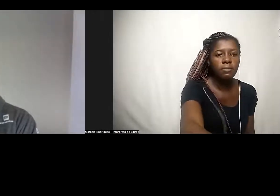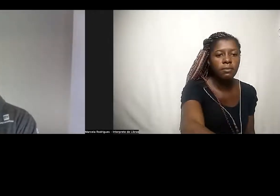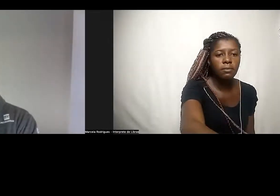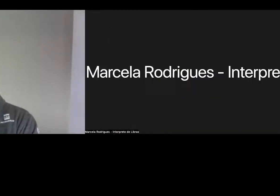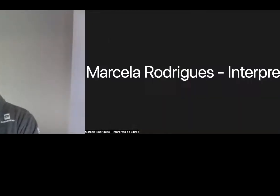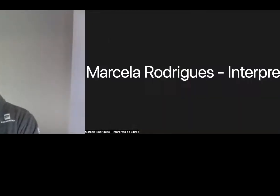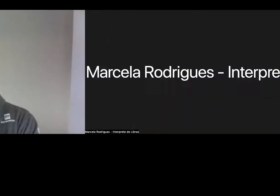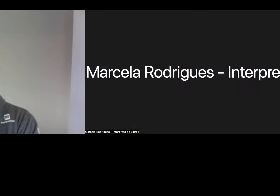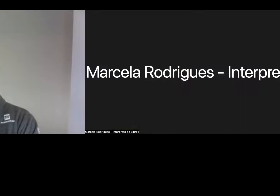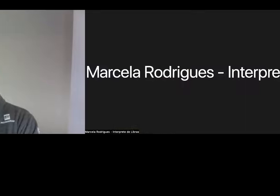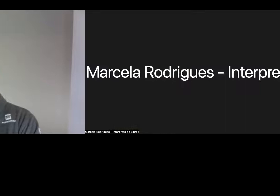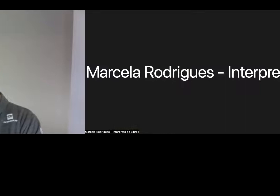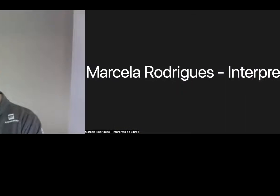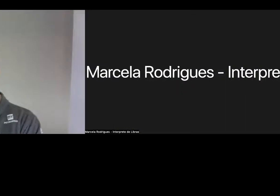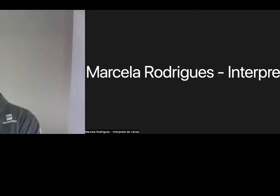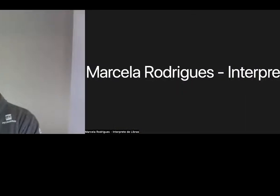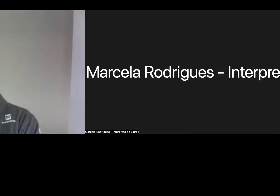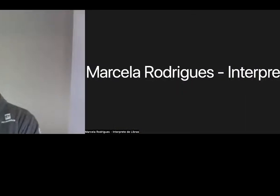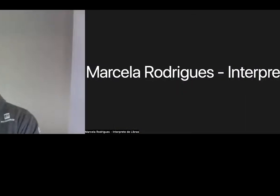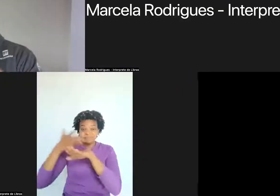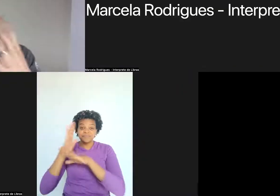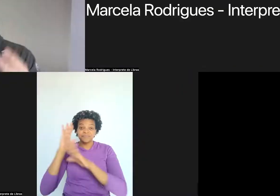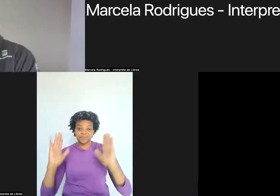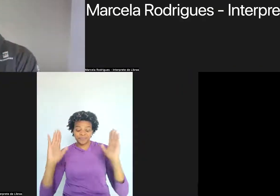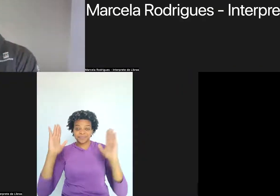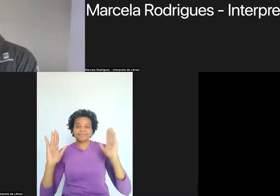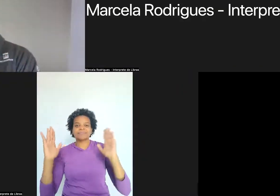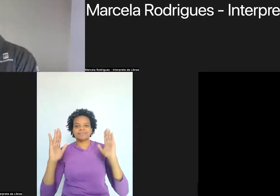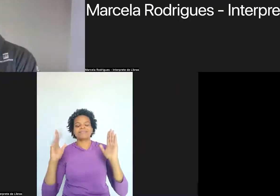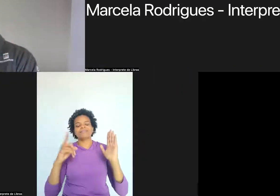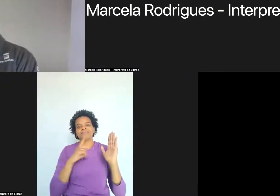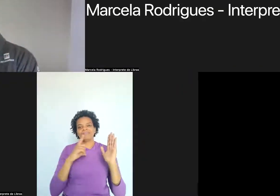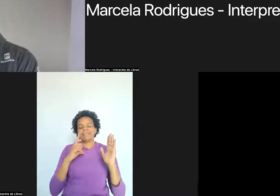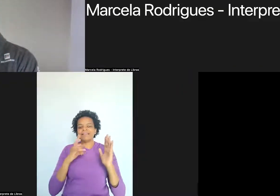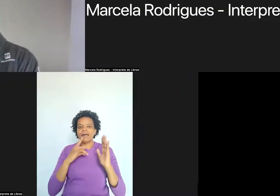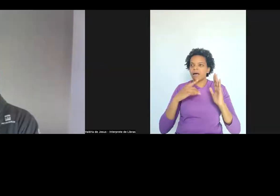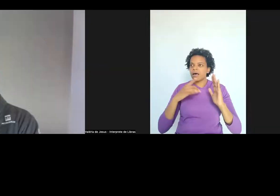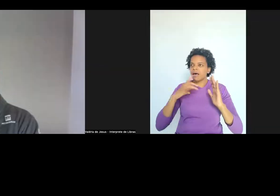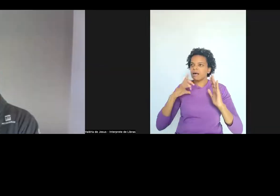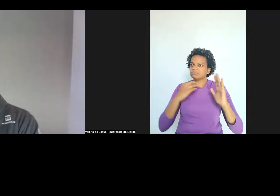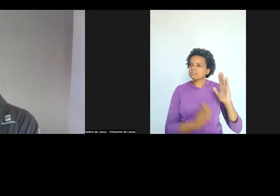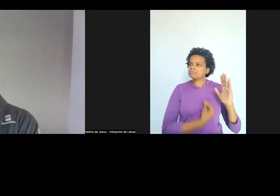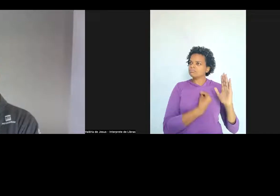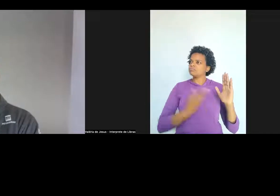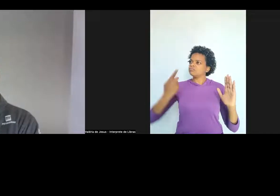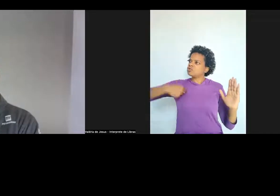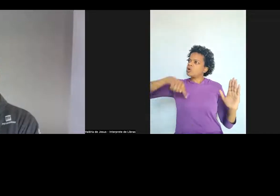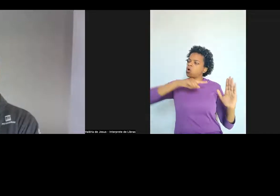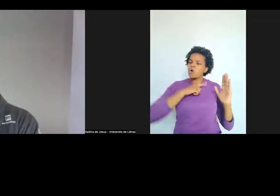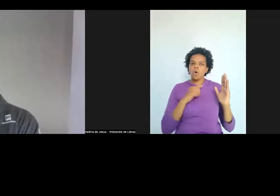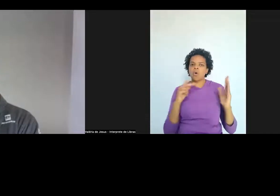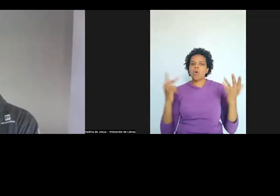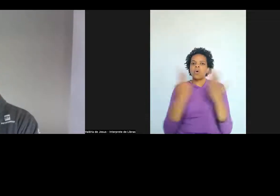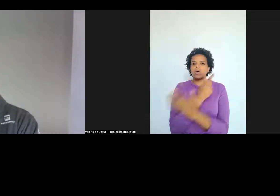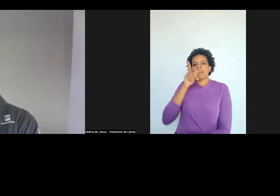on behalf of Biomar Network. such an honor for us to participate in this moment of